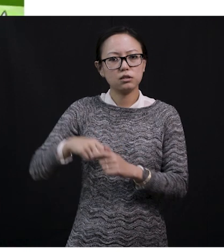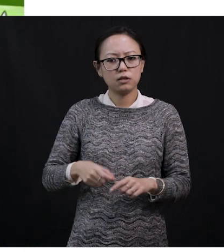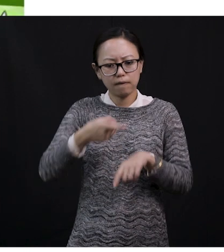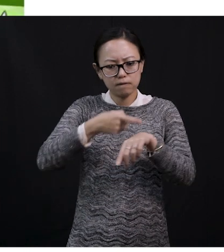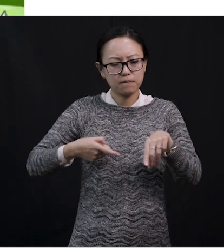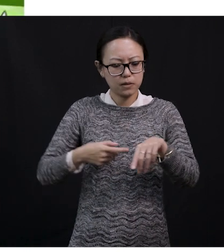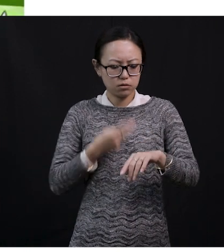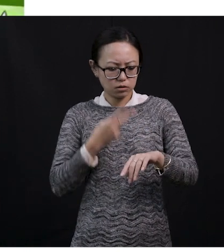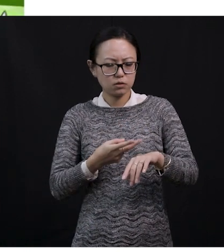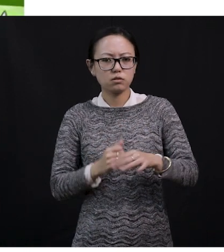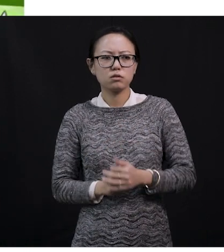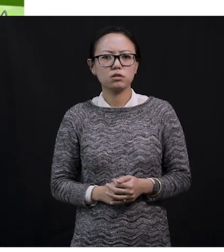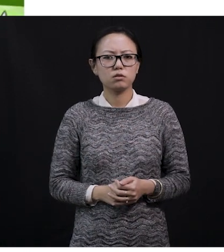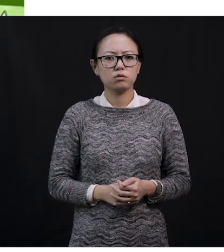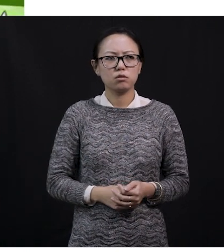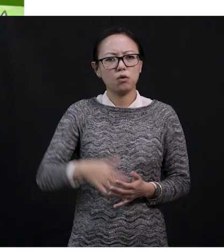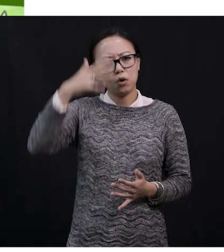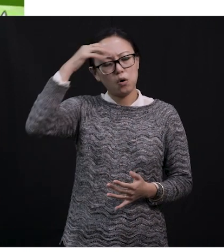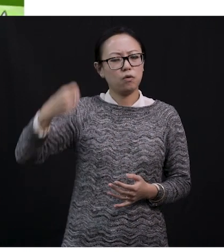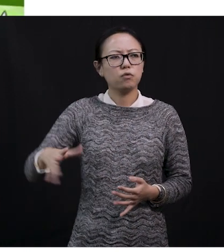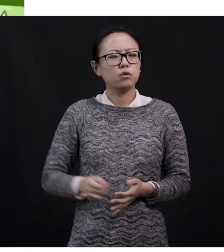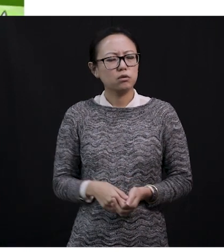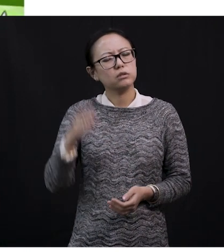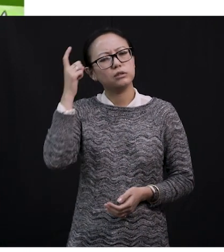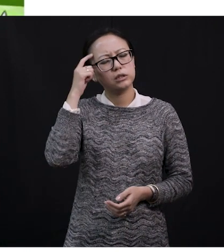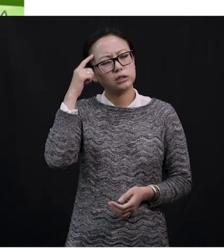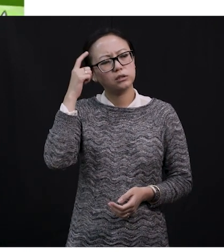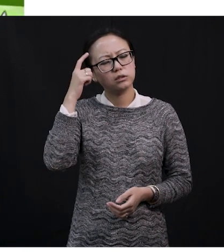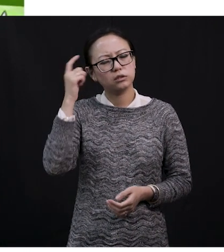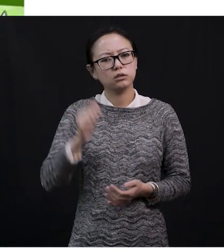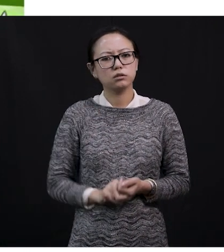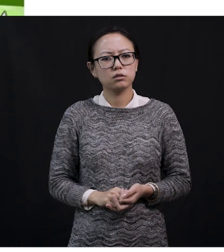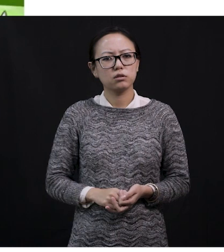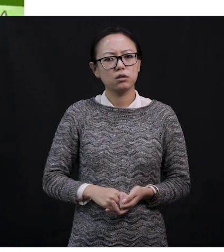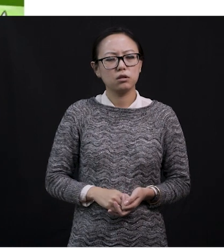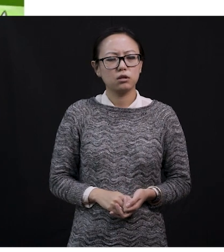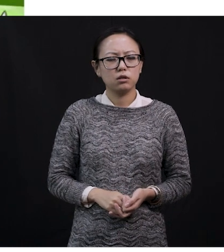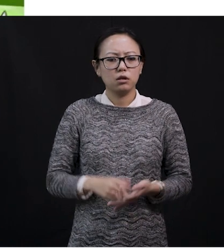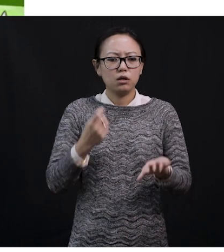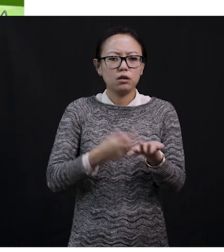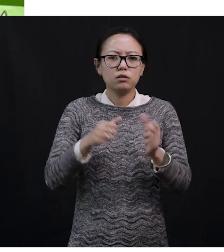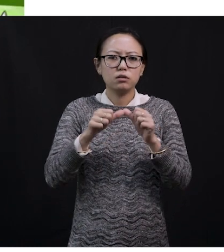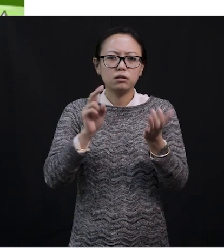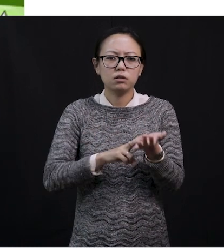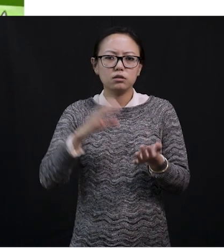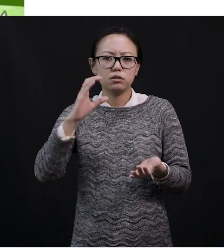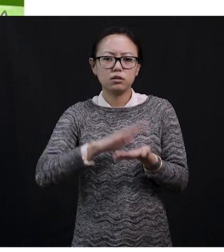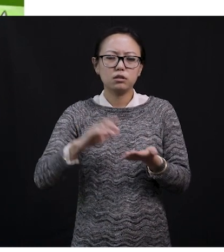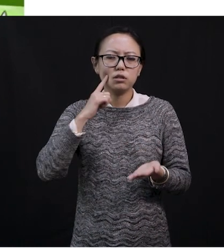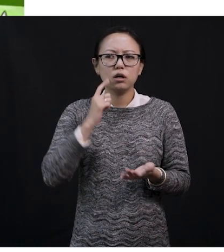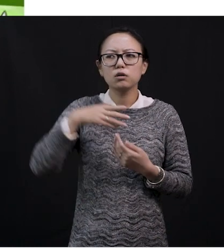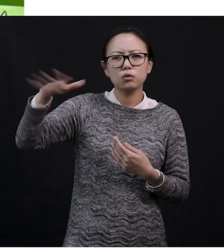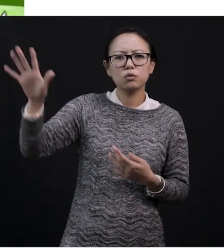could not get it out of his mind that he had forgotten about a trip to Ranchi, and he